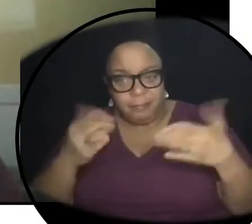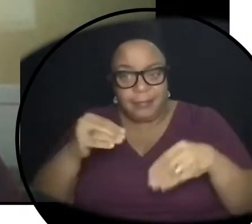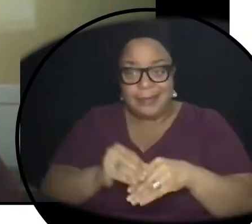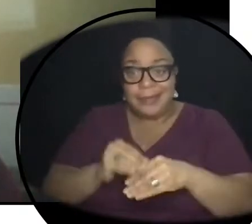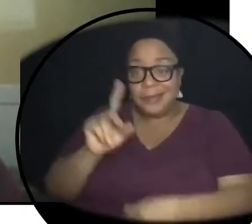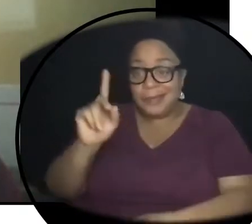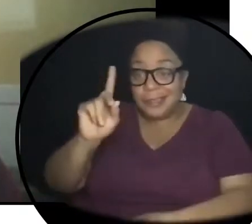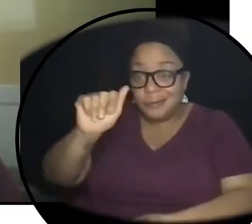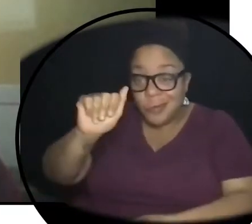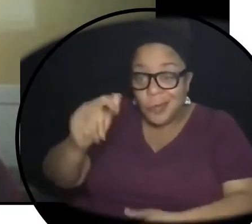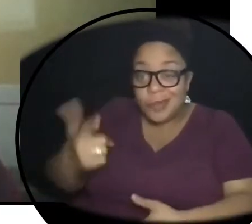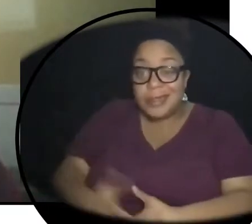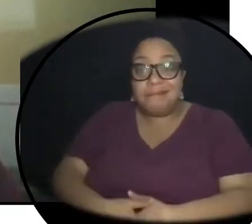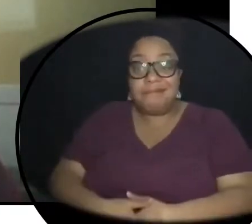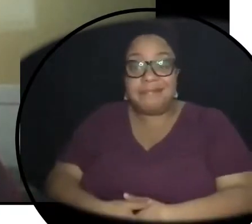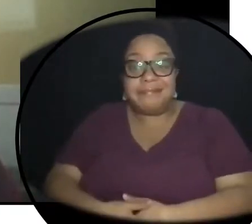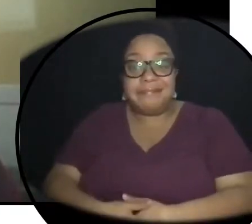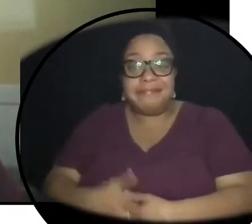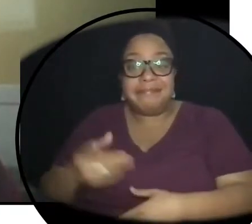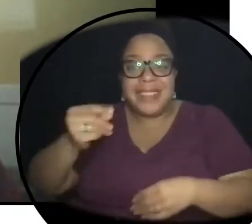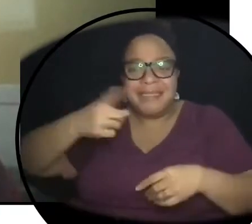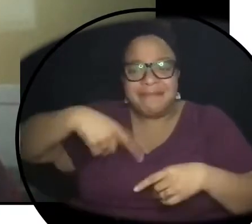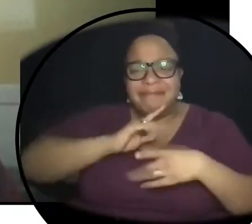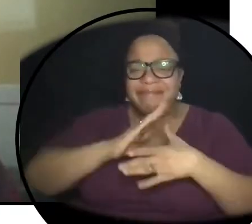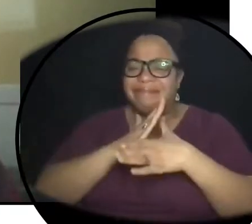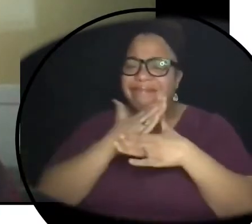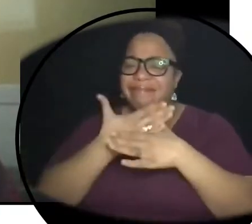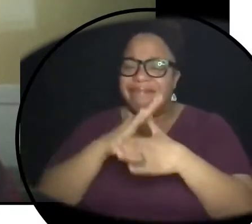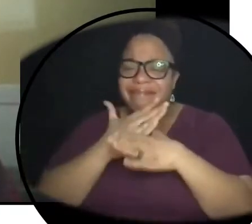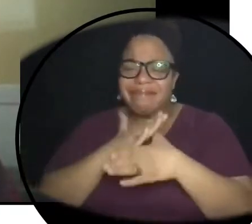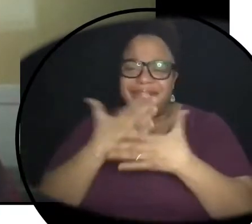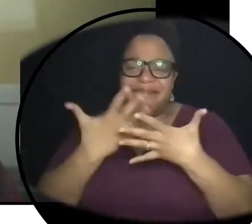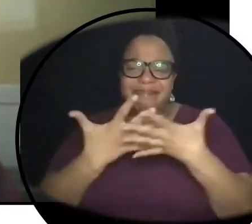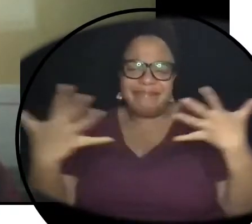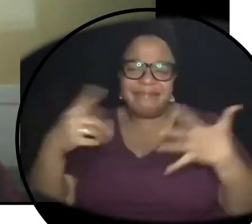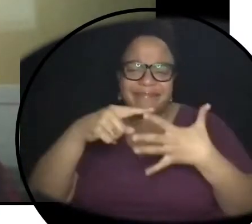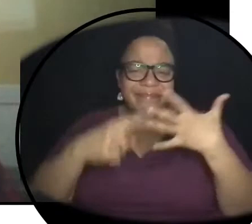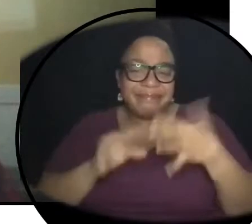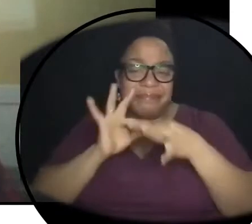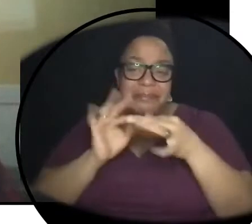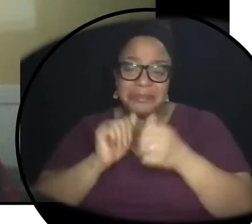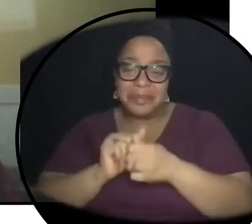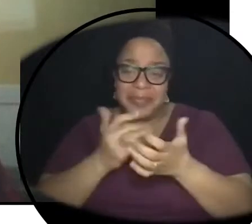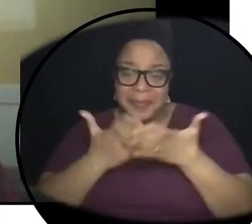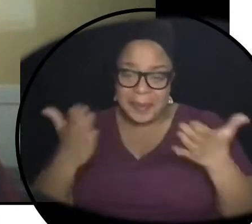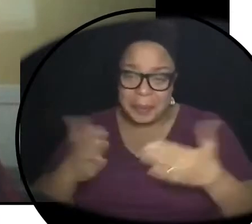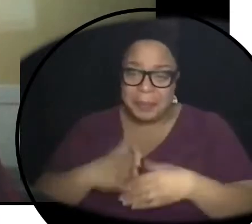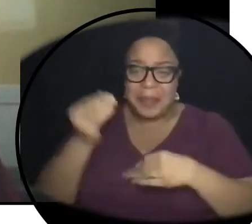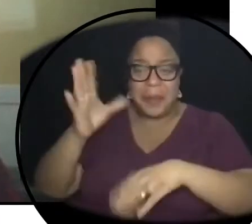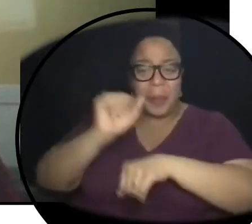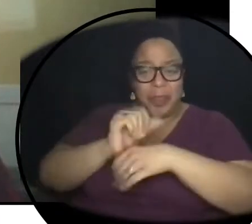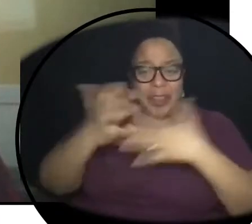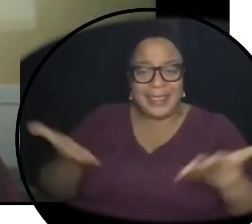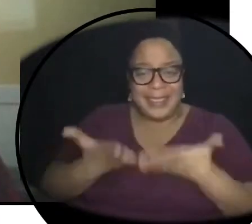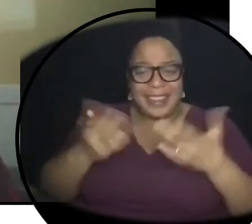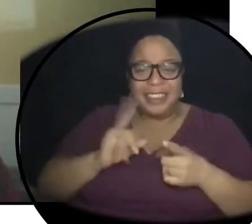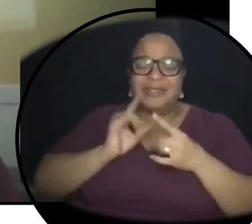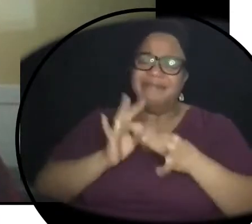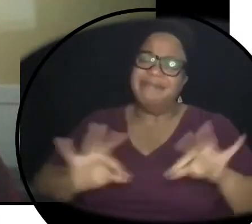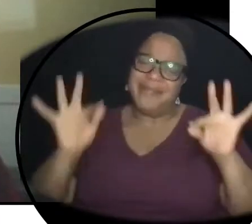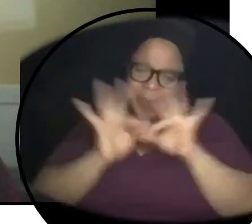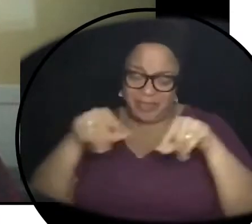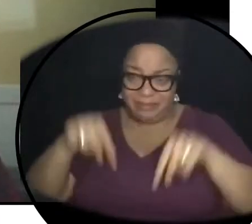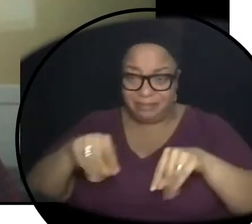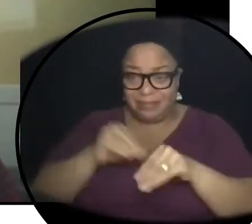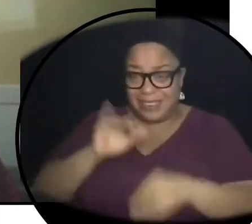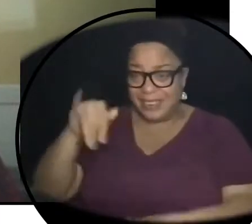Many organizers here travel, we have relationships with cooperatives in Spain and other places. Many people don't know that